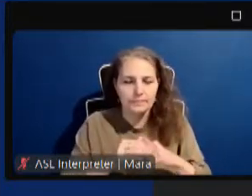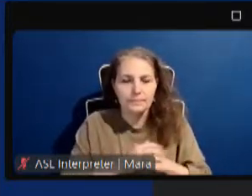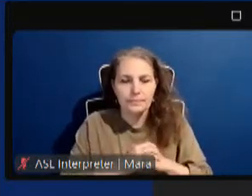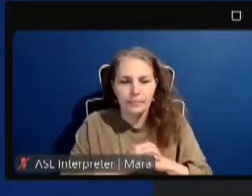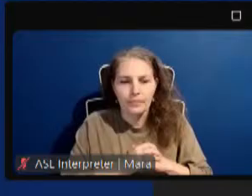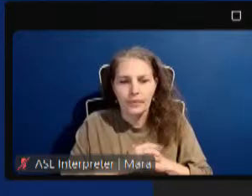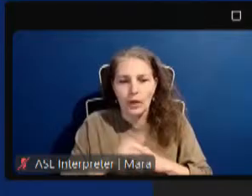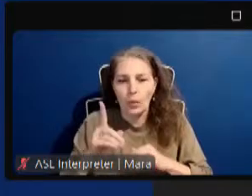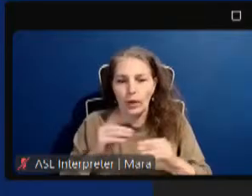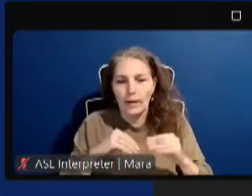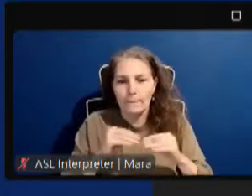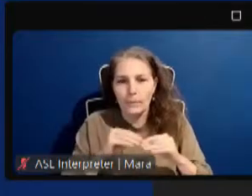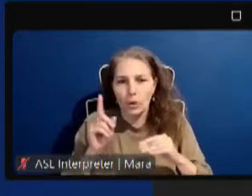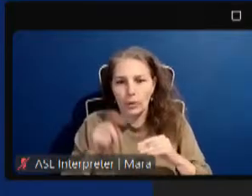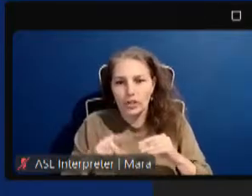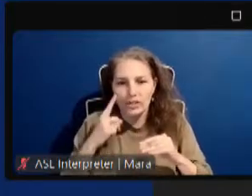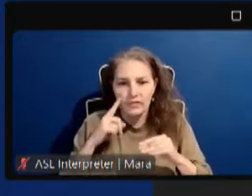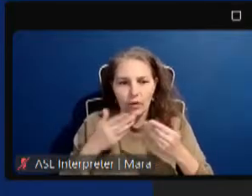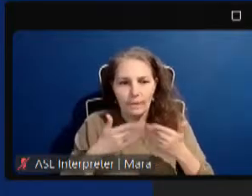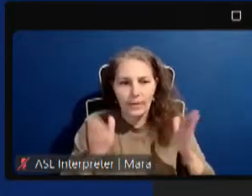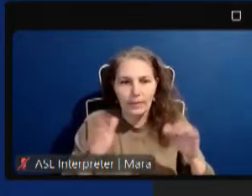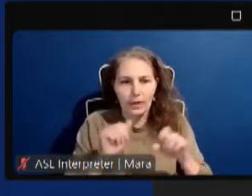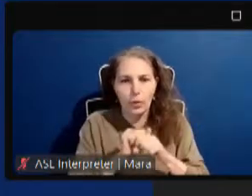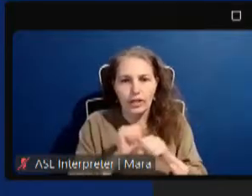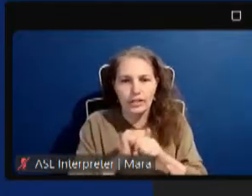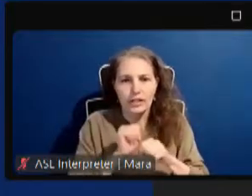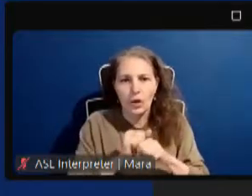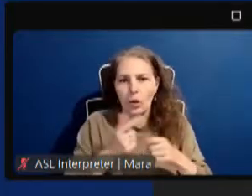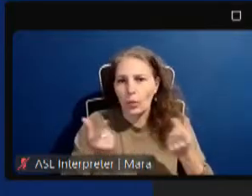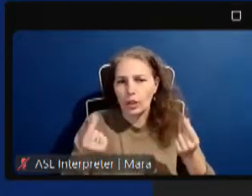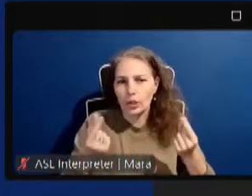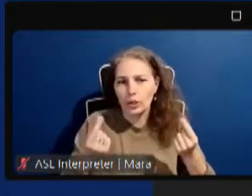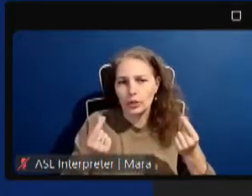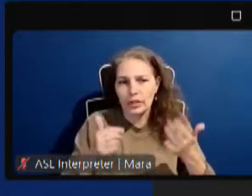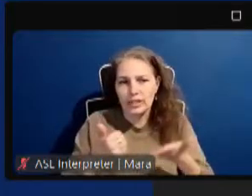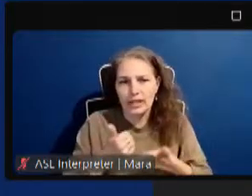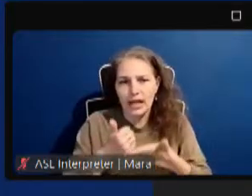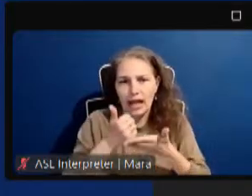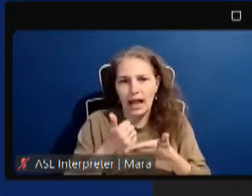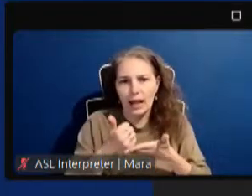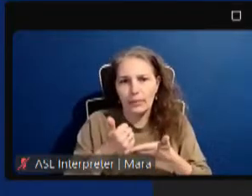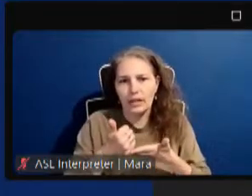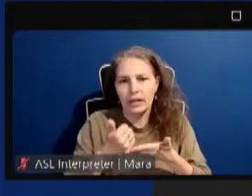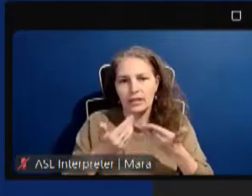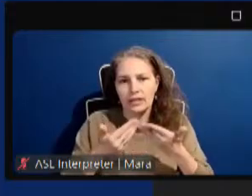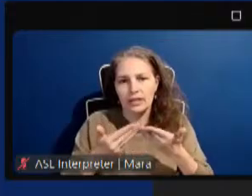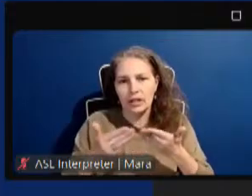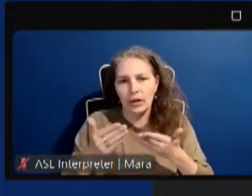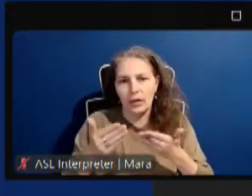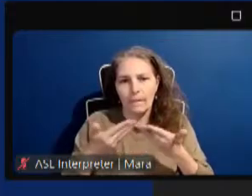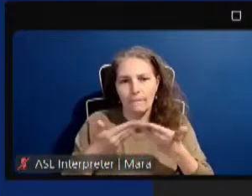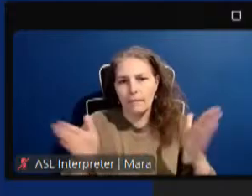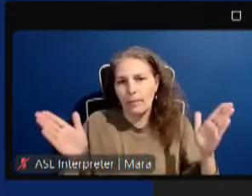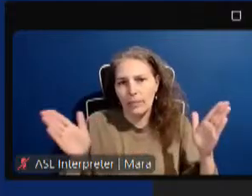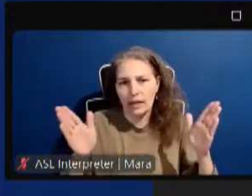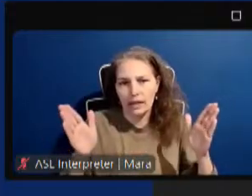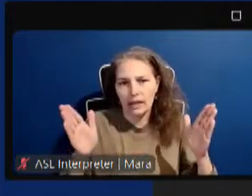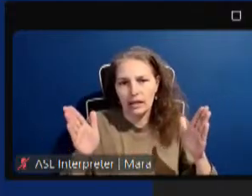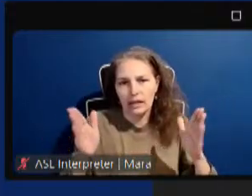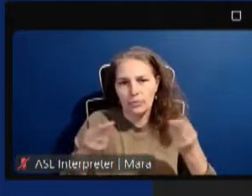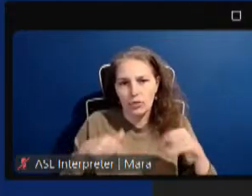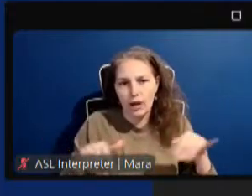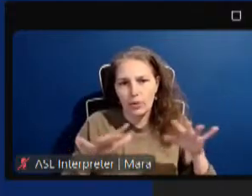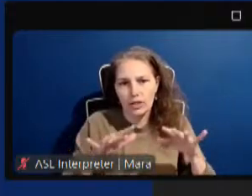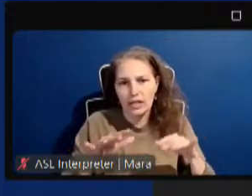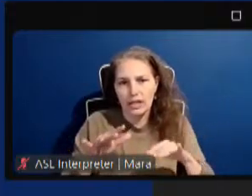more question for Public Works. What is Public Works doing to help commercial property owners obtain debris removal permits?